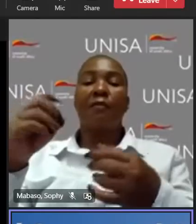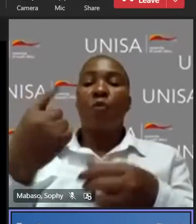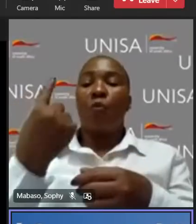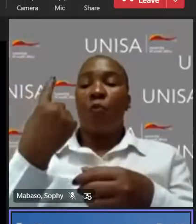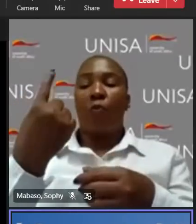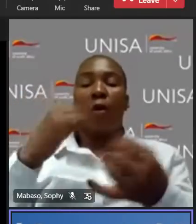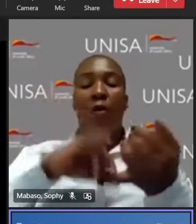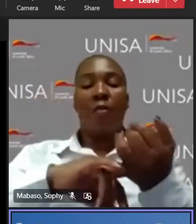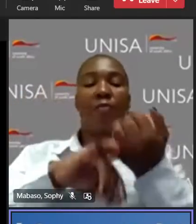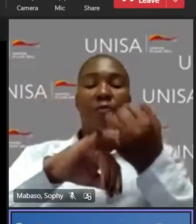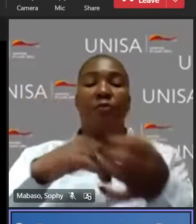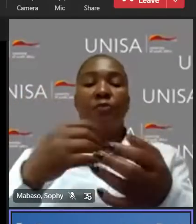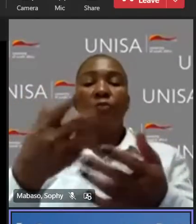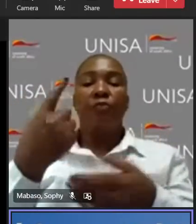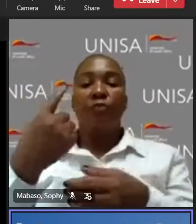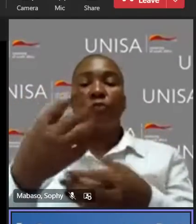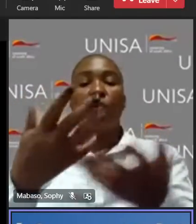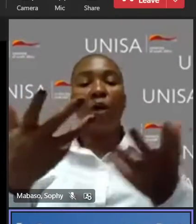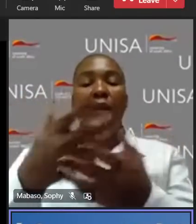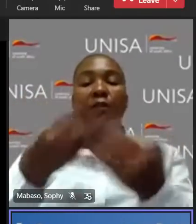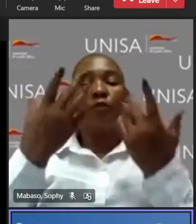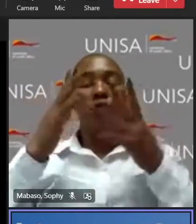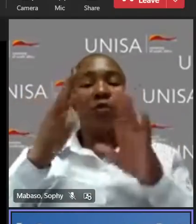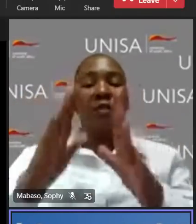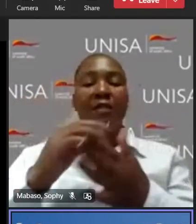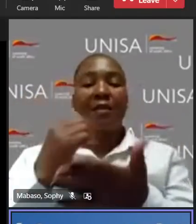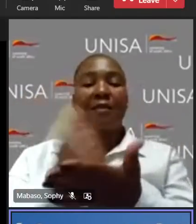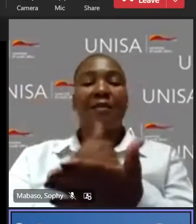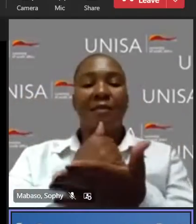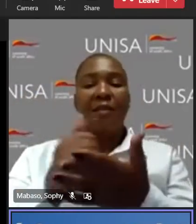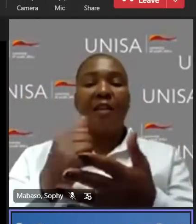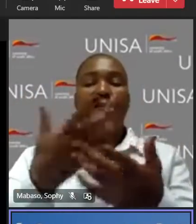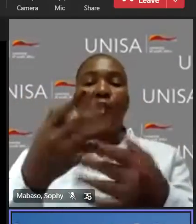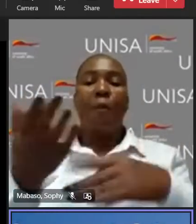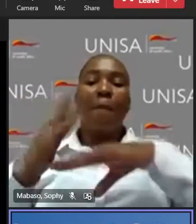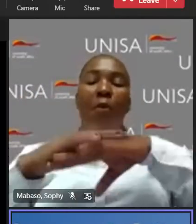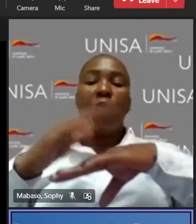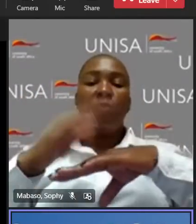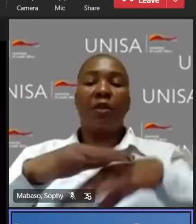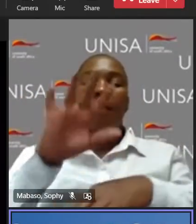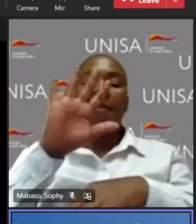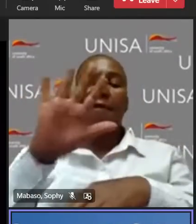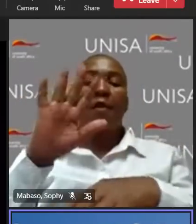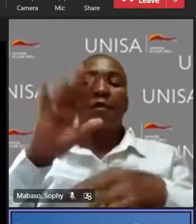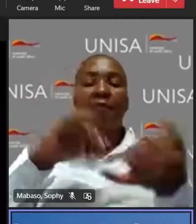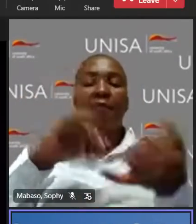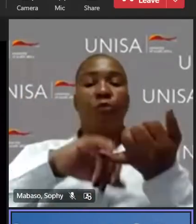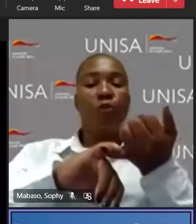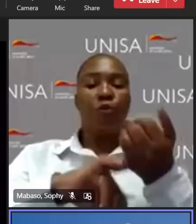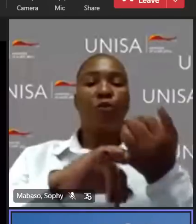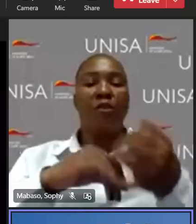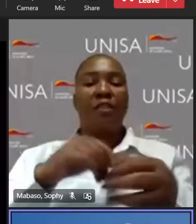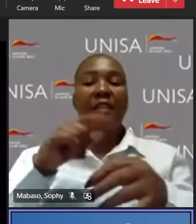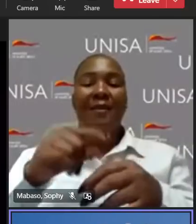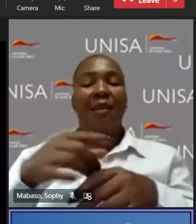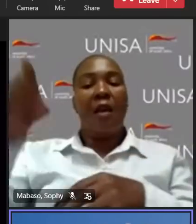where a student, they are registered for more than 5 modules in an academic year,